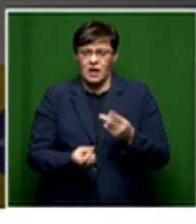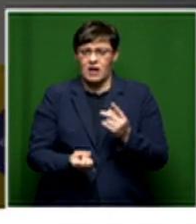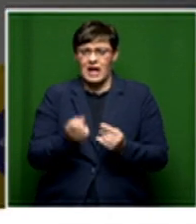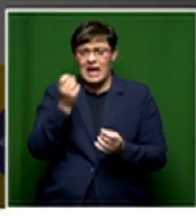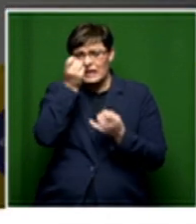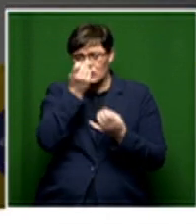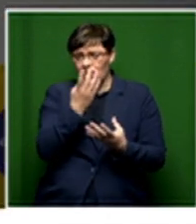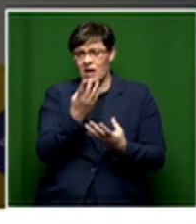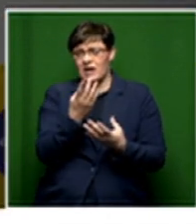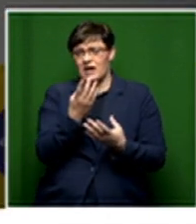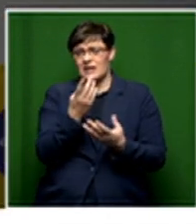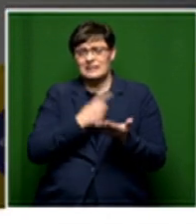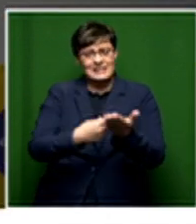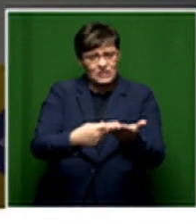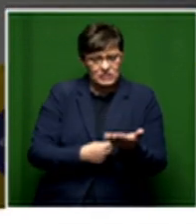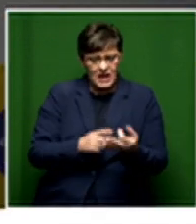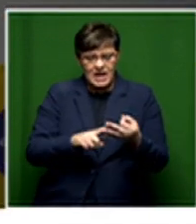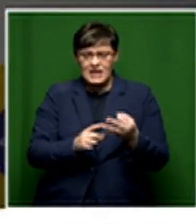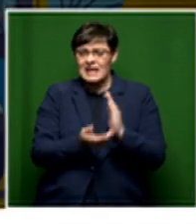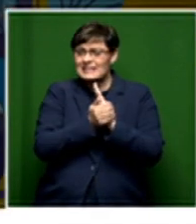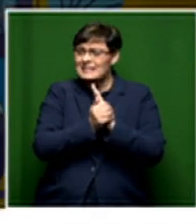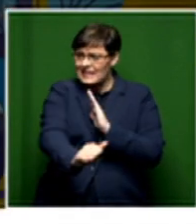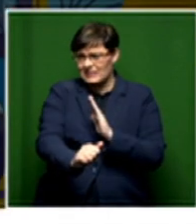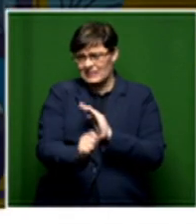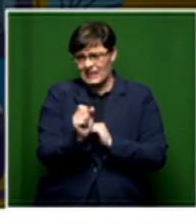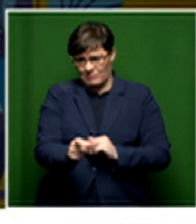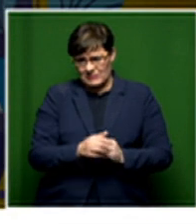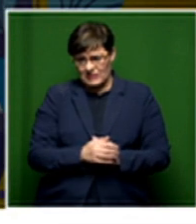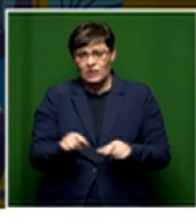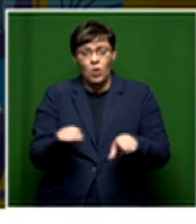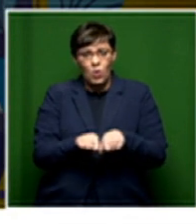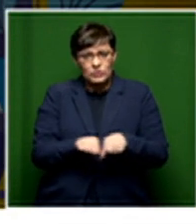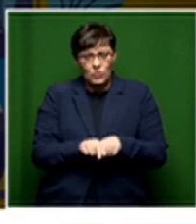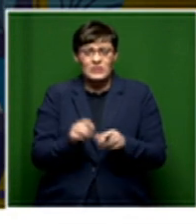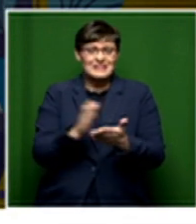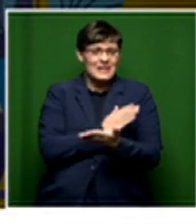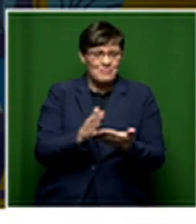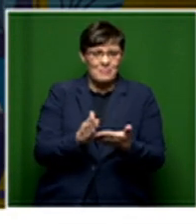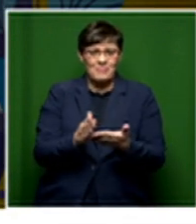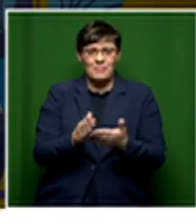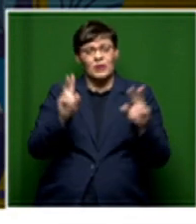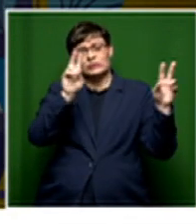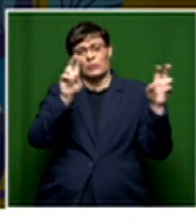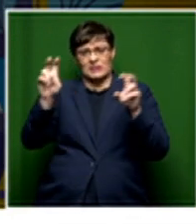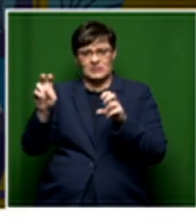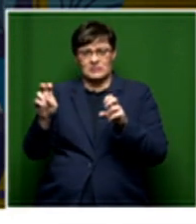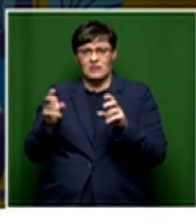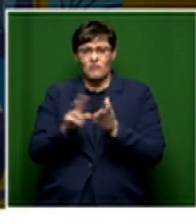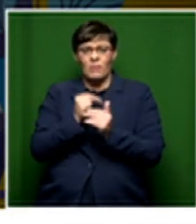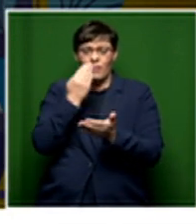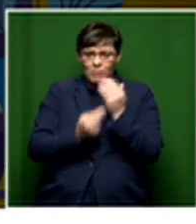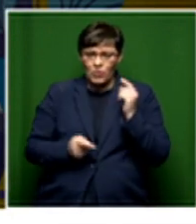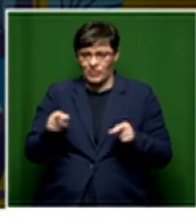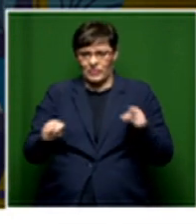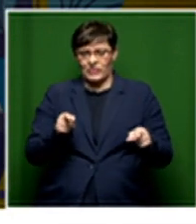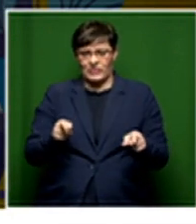skills gap, but also for us to start to change the game and to have these discussions around some of these topics from both sides or